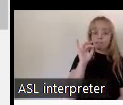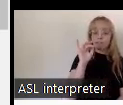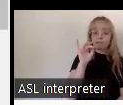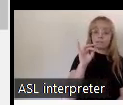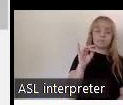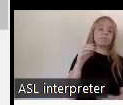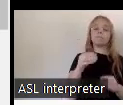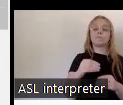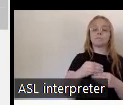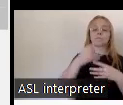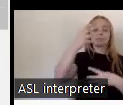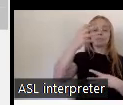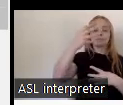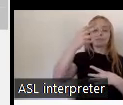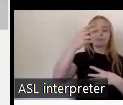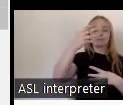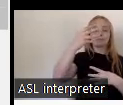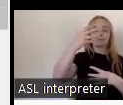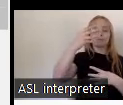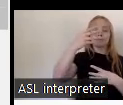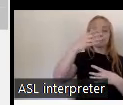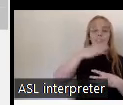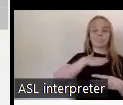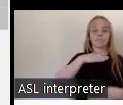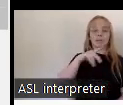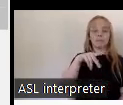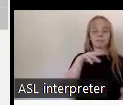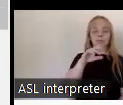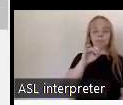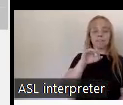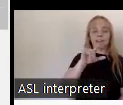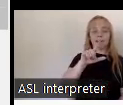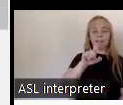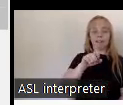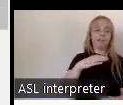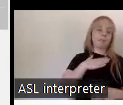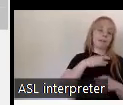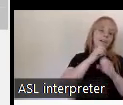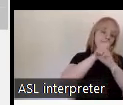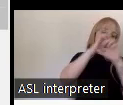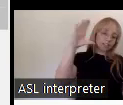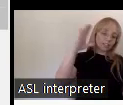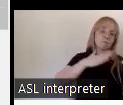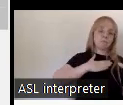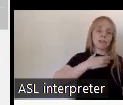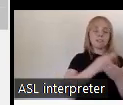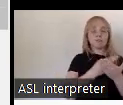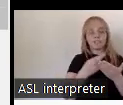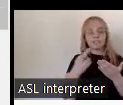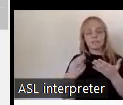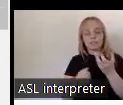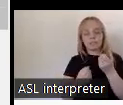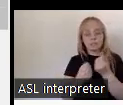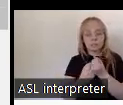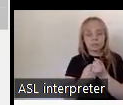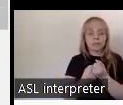it then opens up a list. My profile, work, my vision, work, my resources and